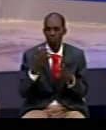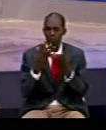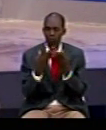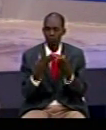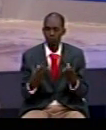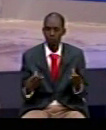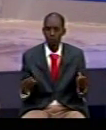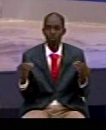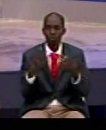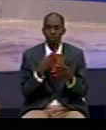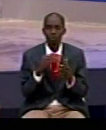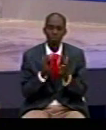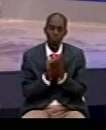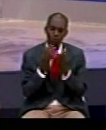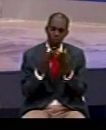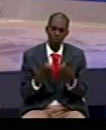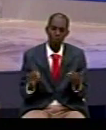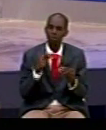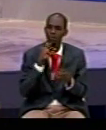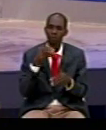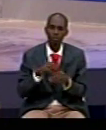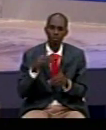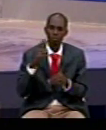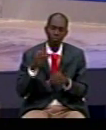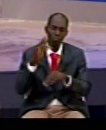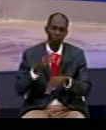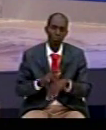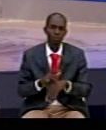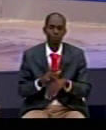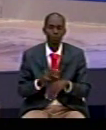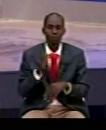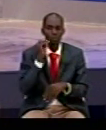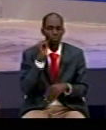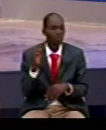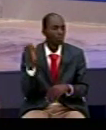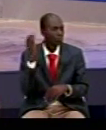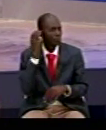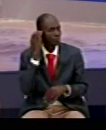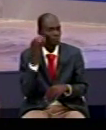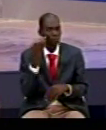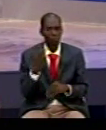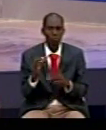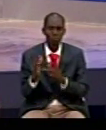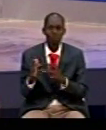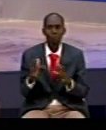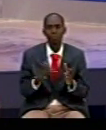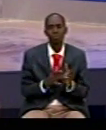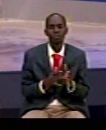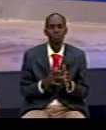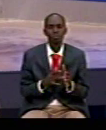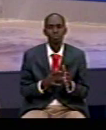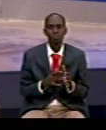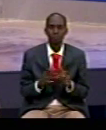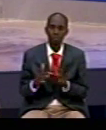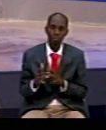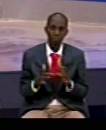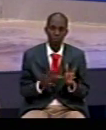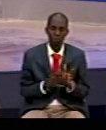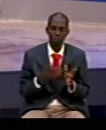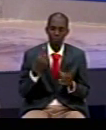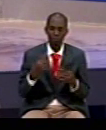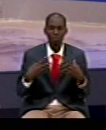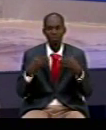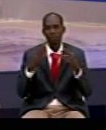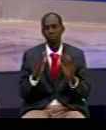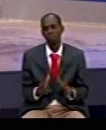the solution is in a touch. She heard of Jesus. Jesus the